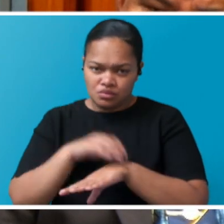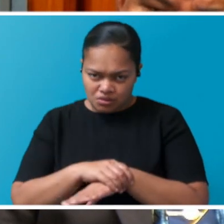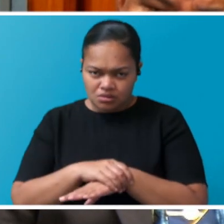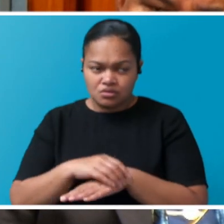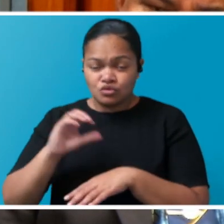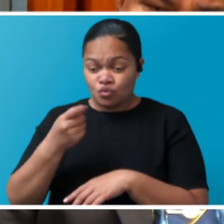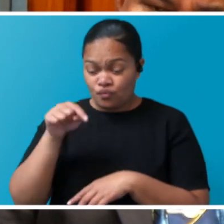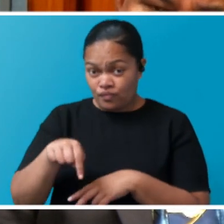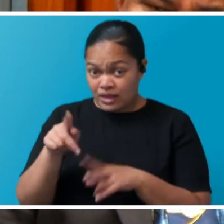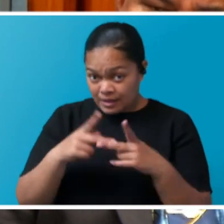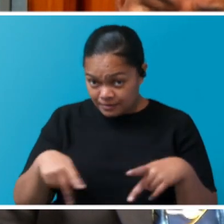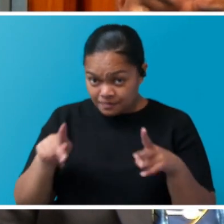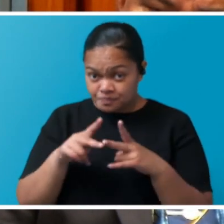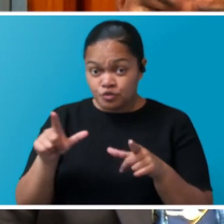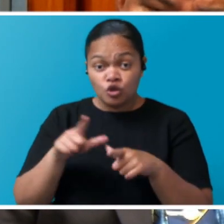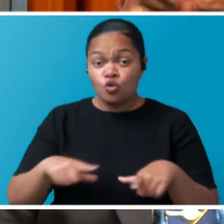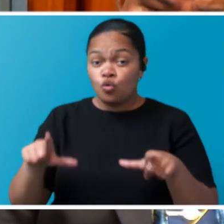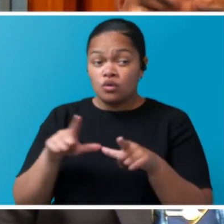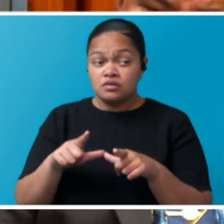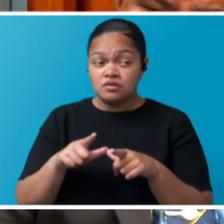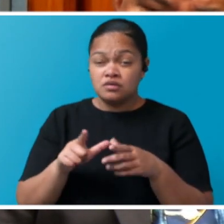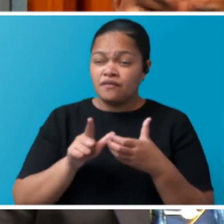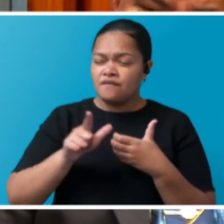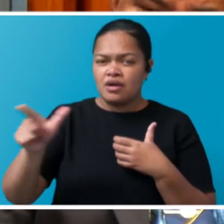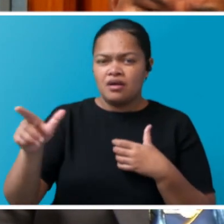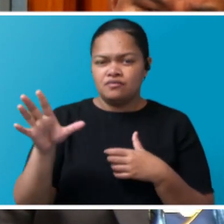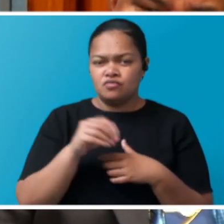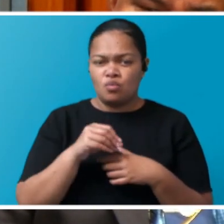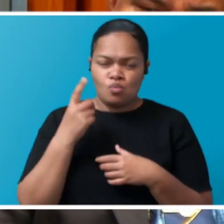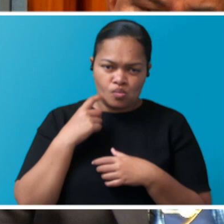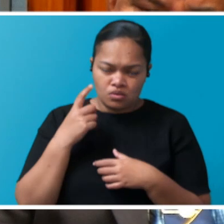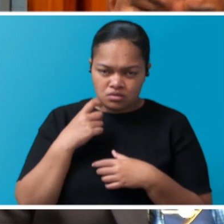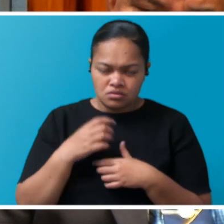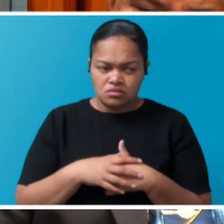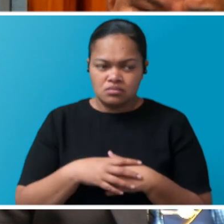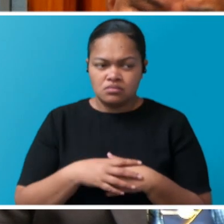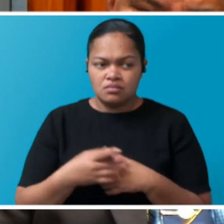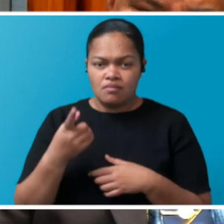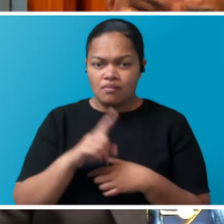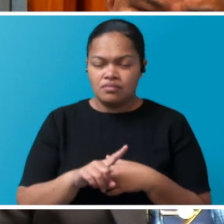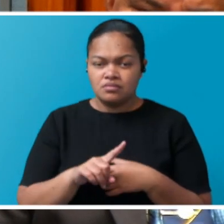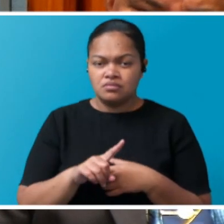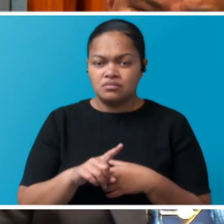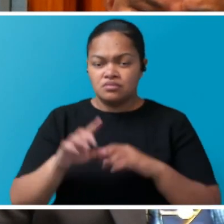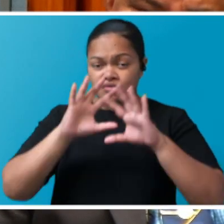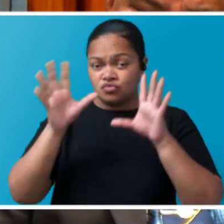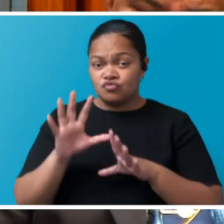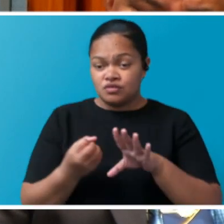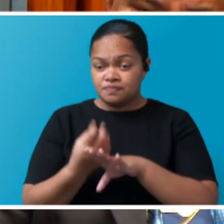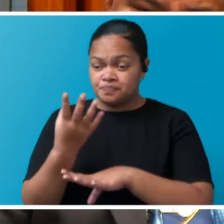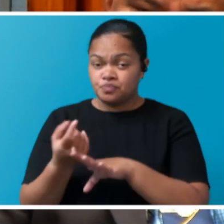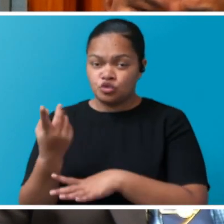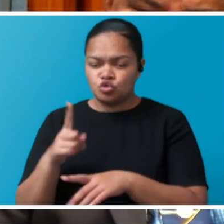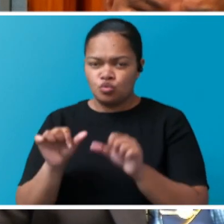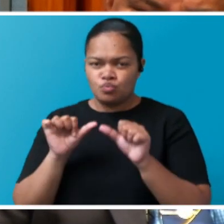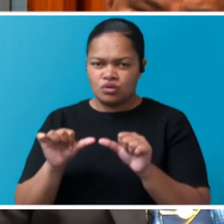is strategically located away from the water's edge and mangrove ecosystem to prevent contamination and also